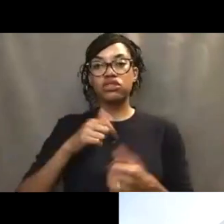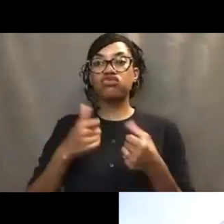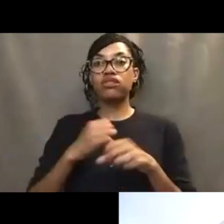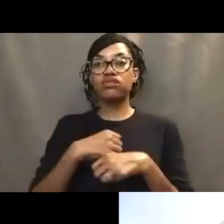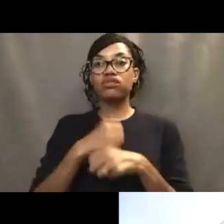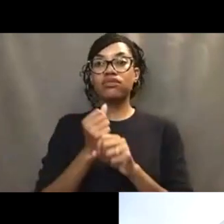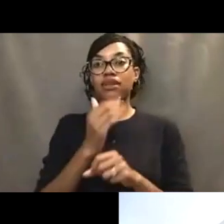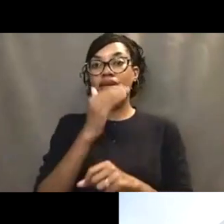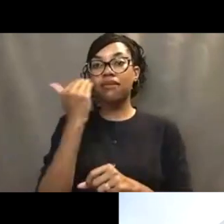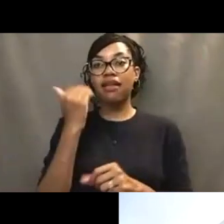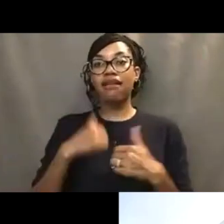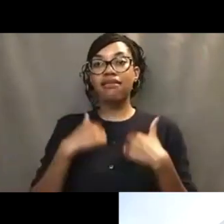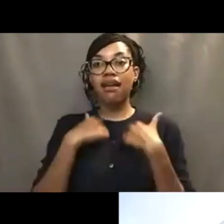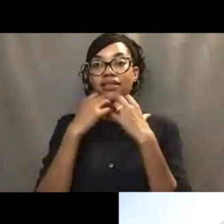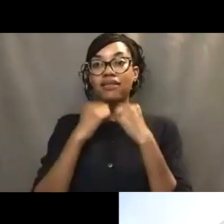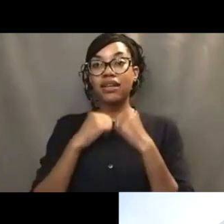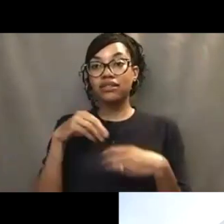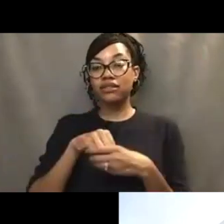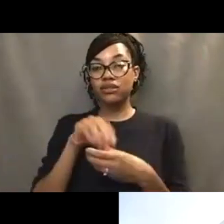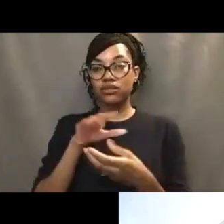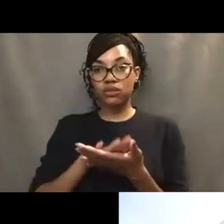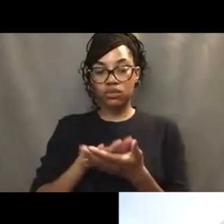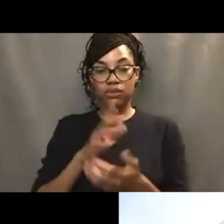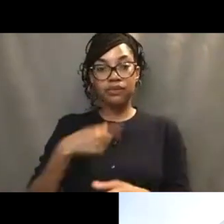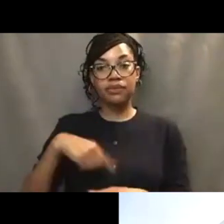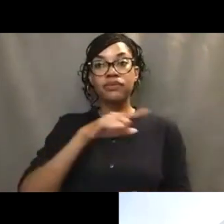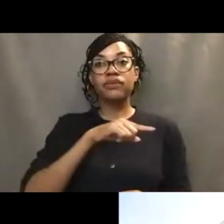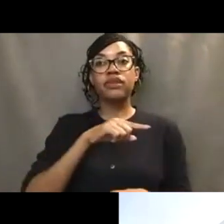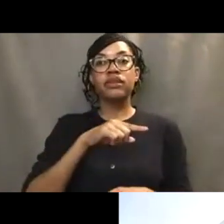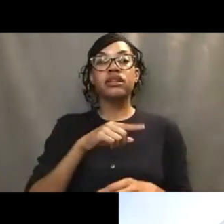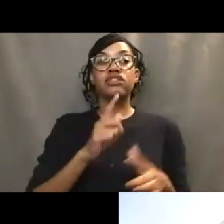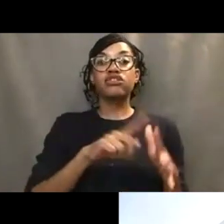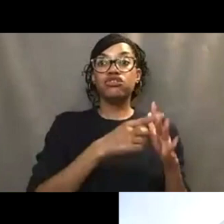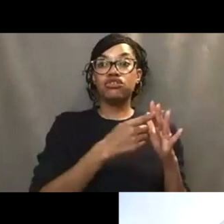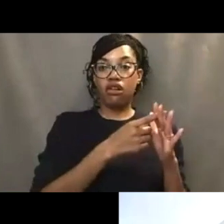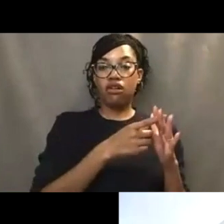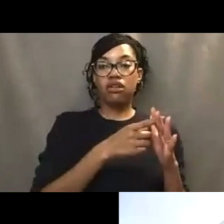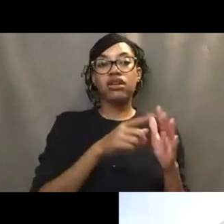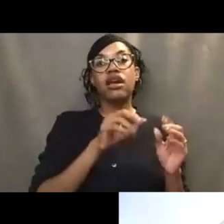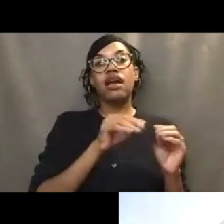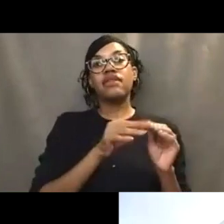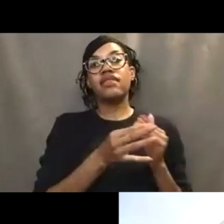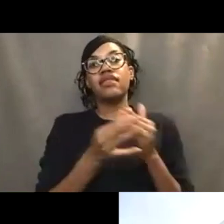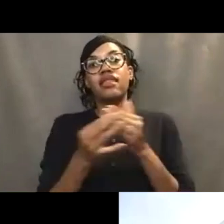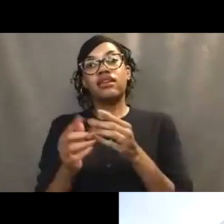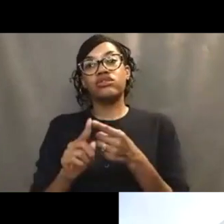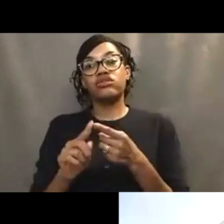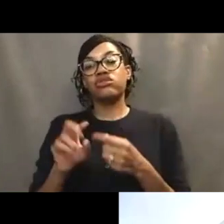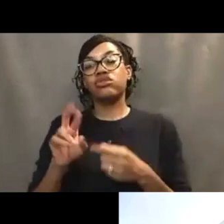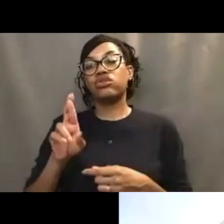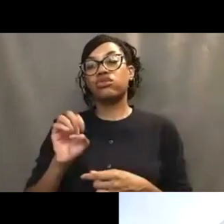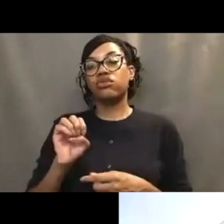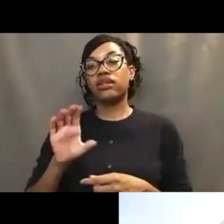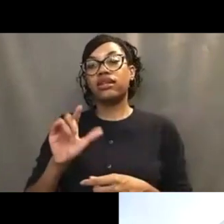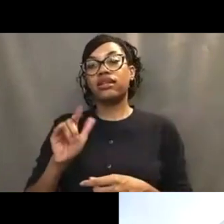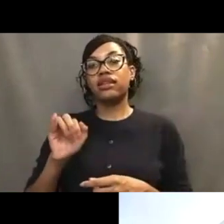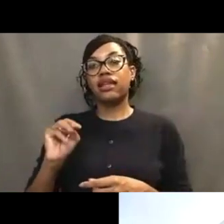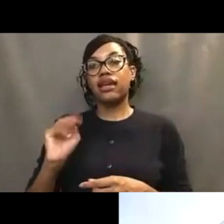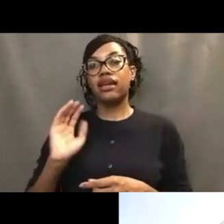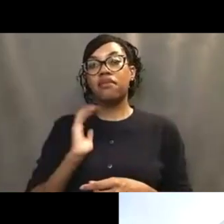anchor organization for Reclaim Our Schools, and they still are, but they've been a force in the